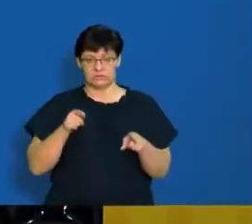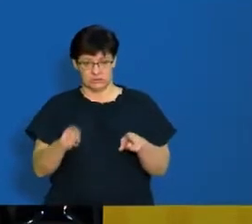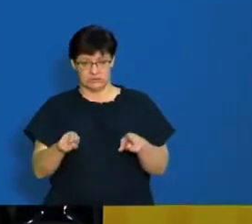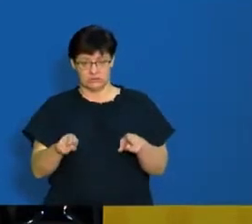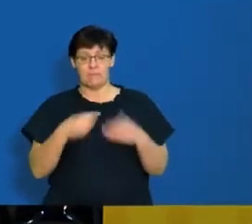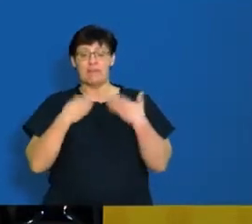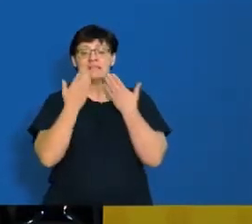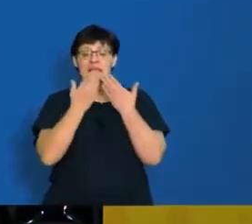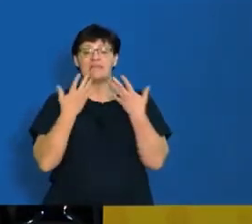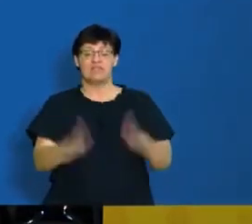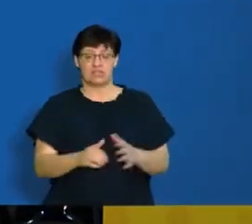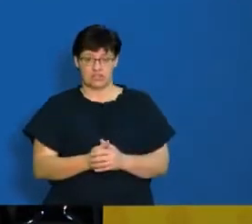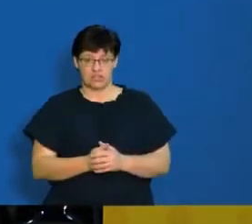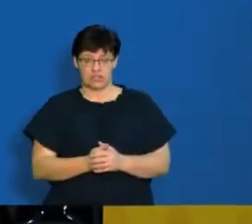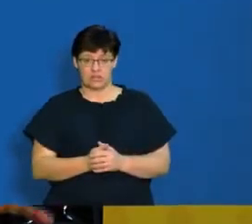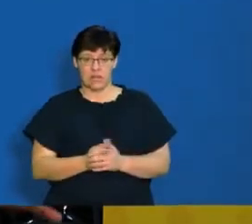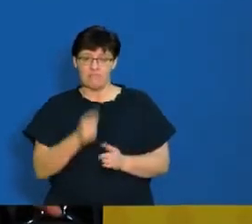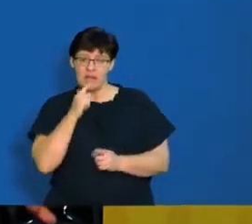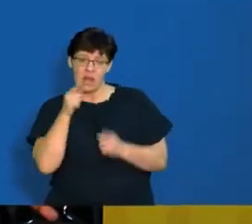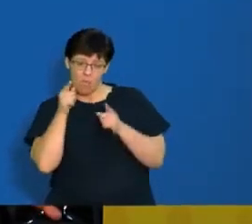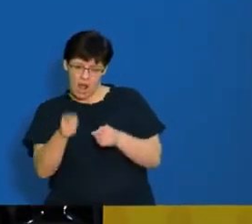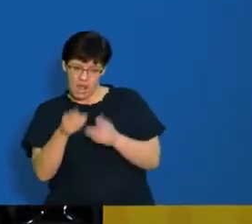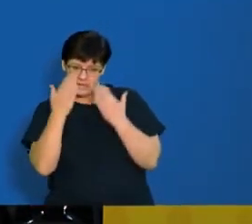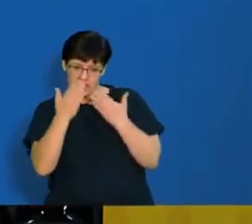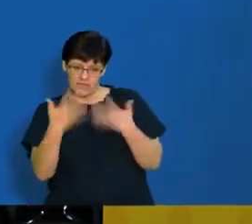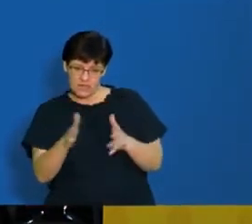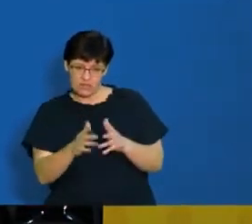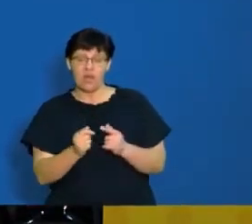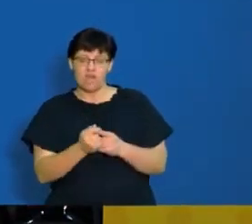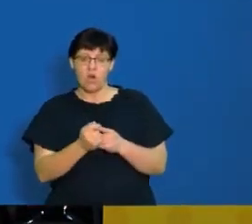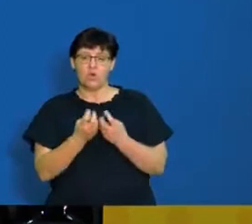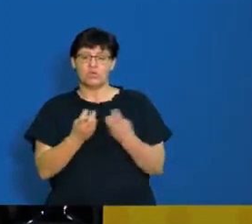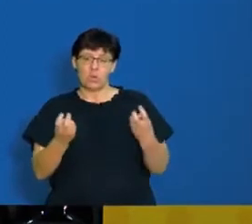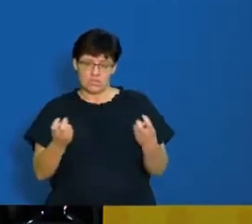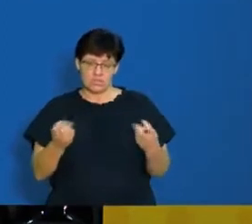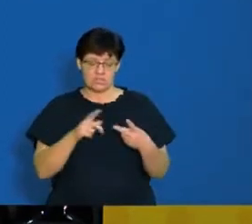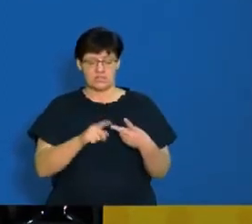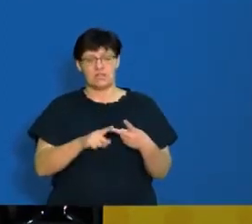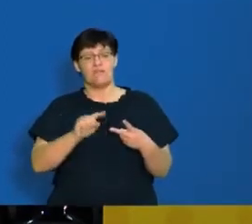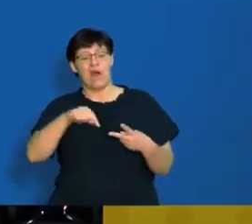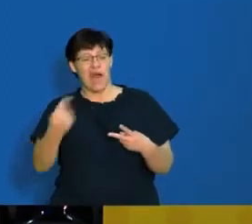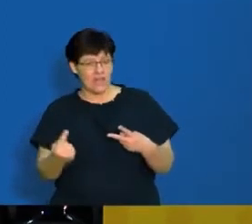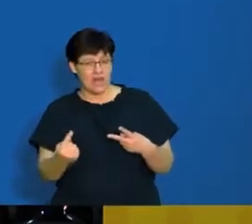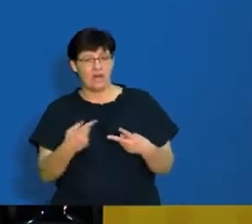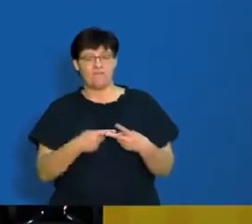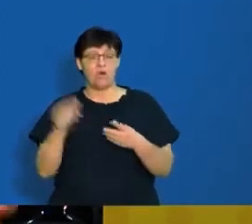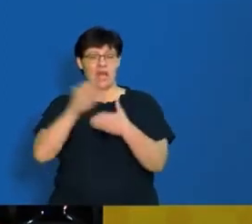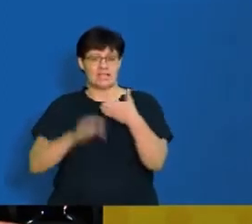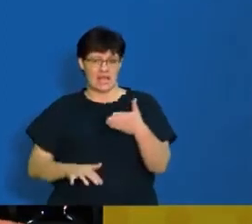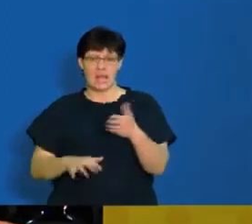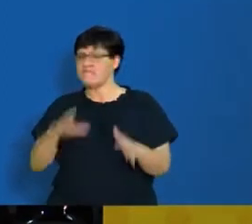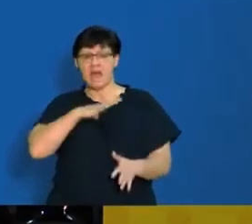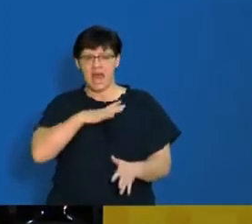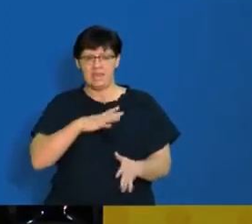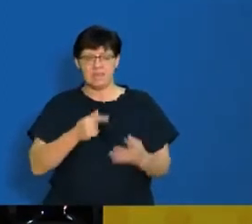have studied. If you decide to study one section for the source-based section and then another section for the essay, that is